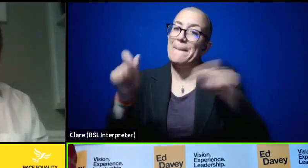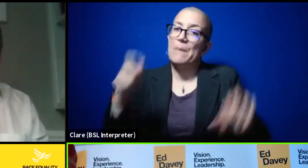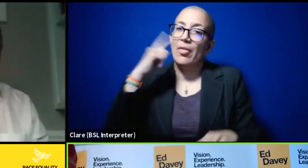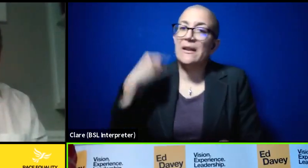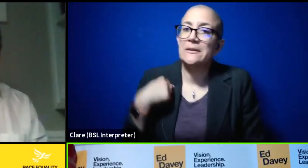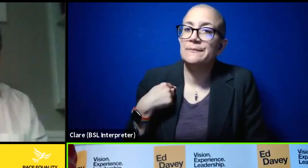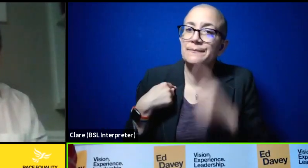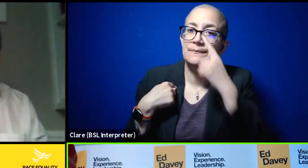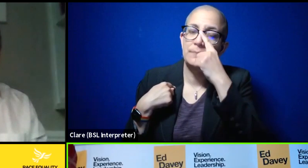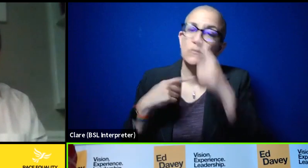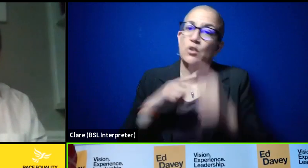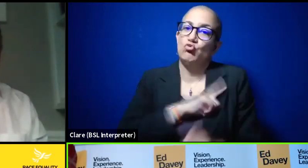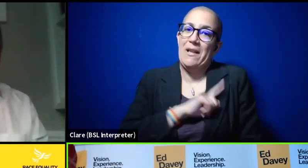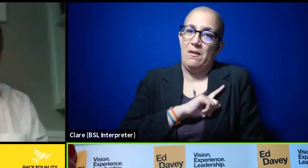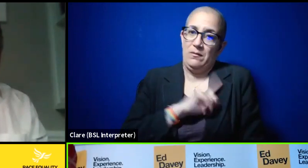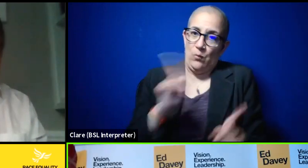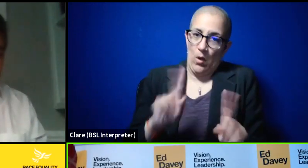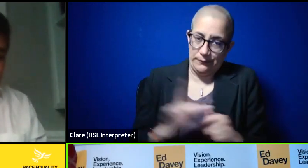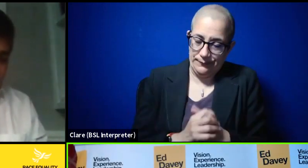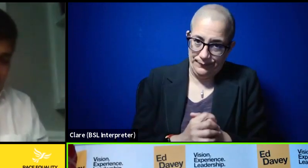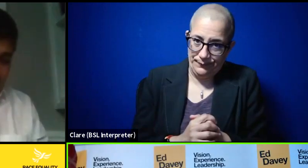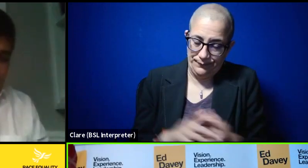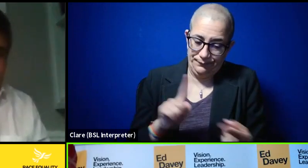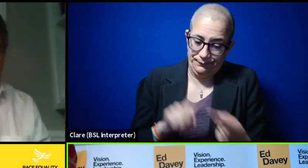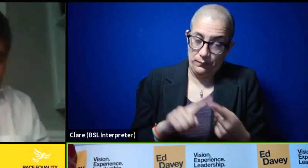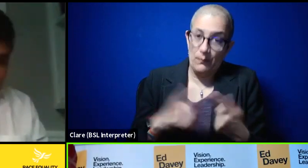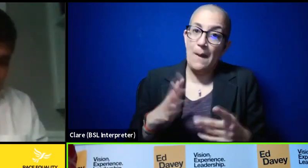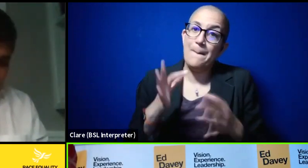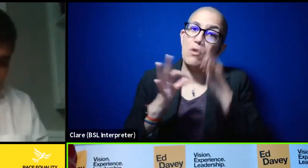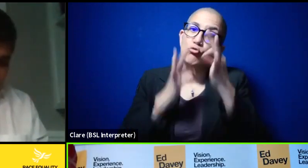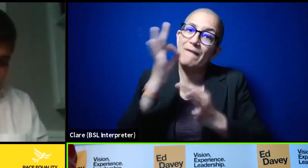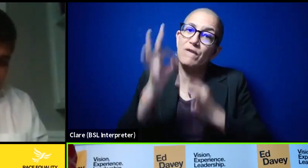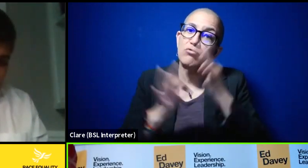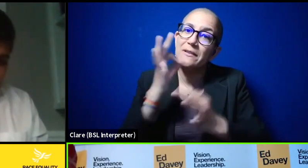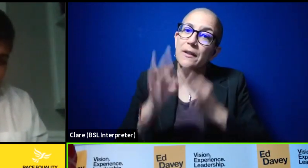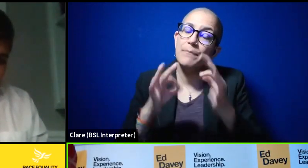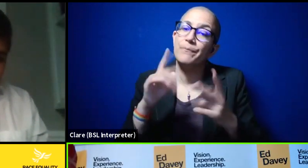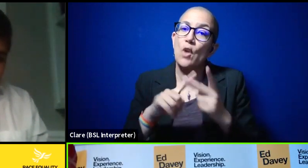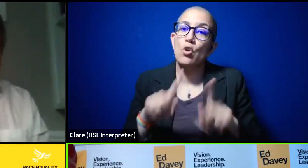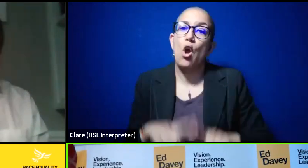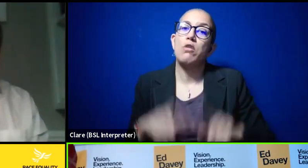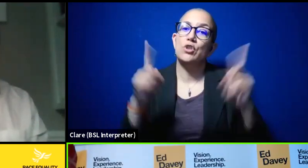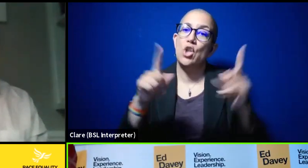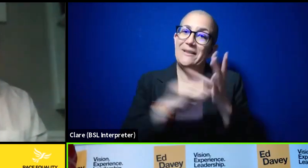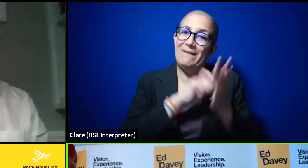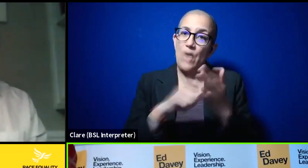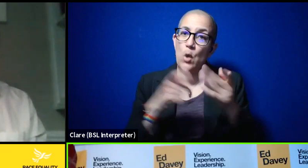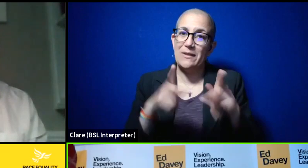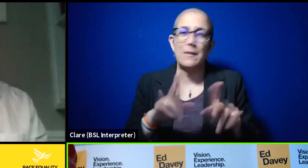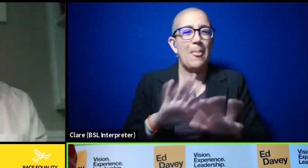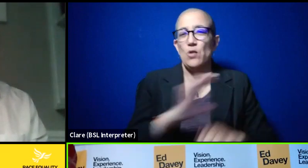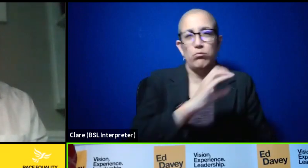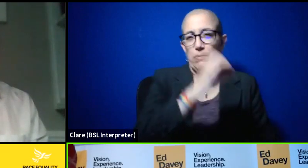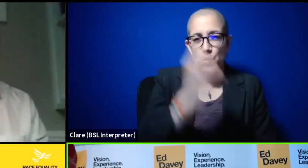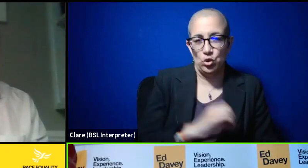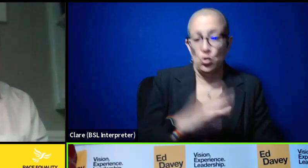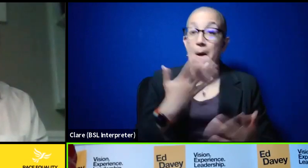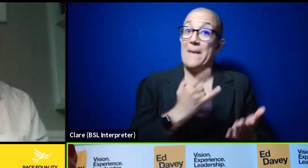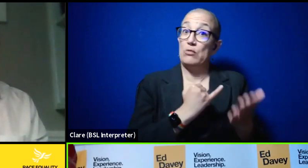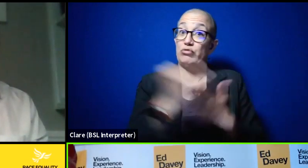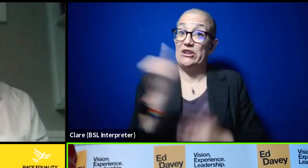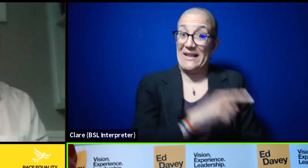reason. First of all, we had a referendum on the alternative vote system, which was not proportional, and that's been rejected. That